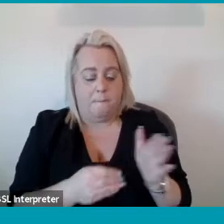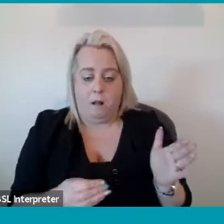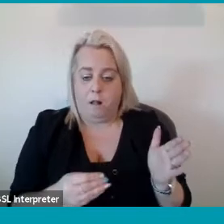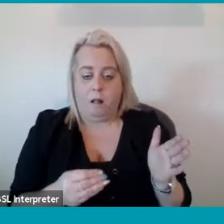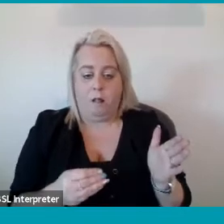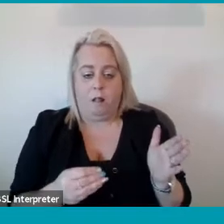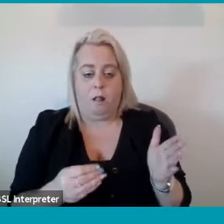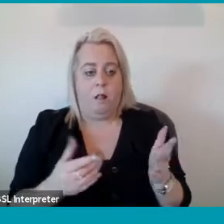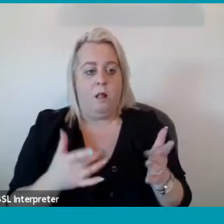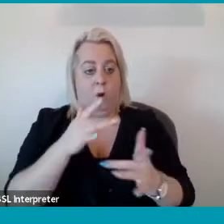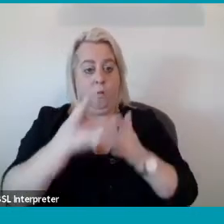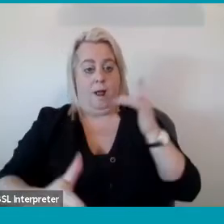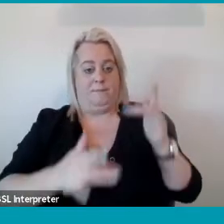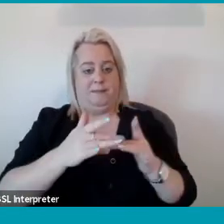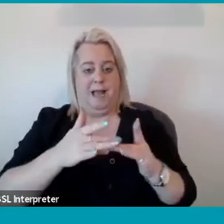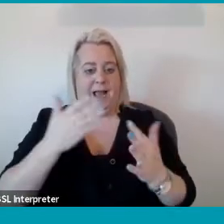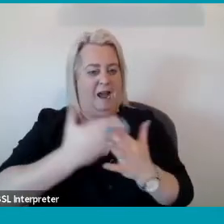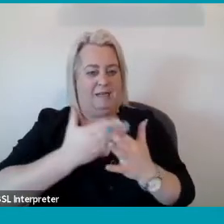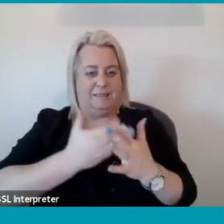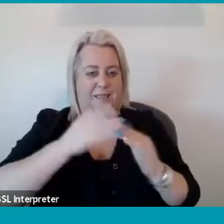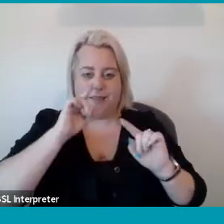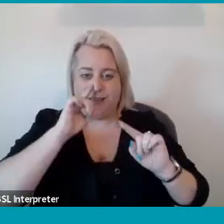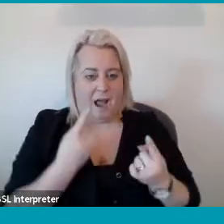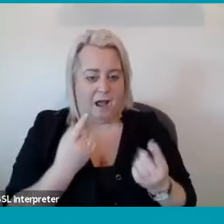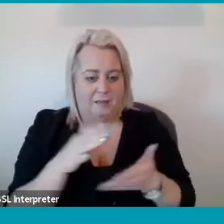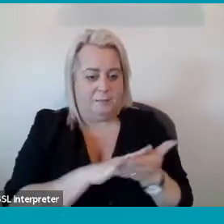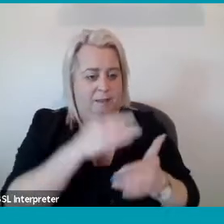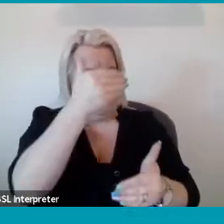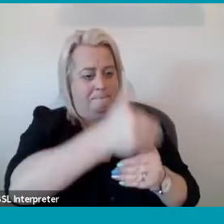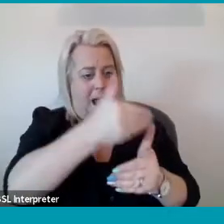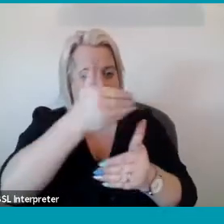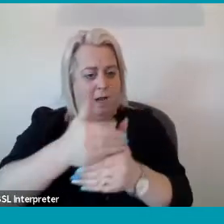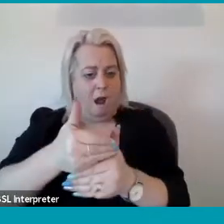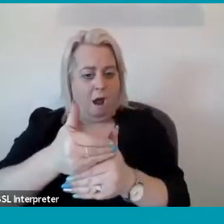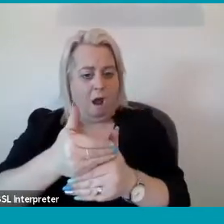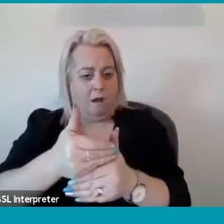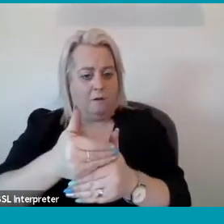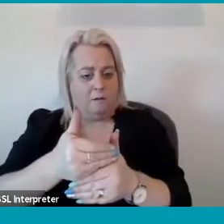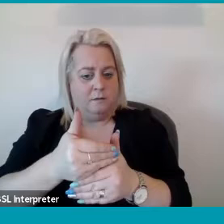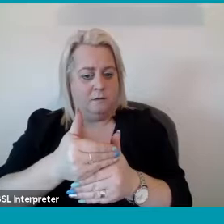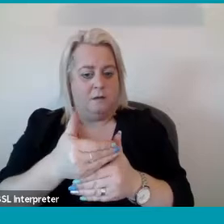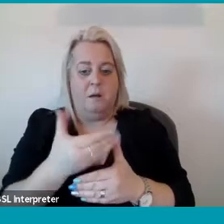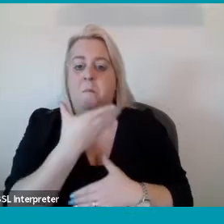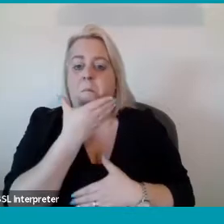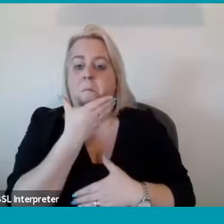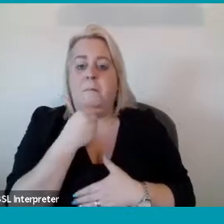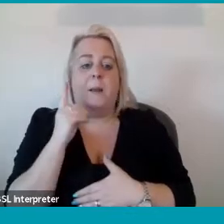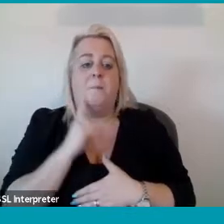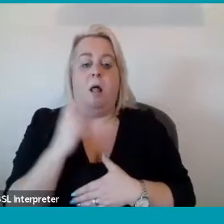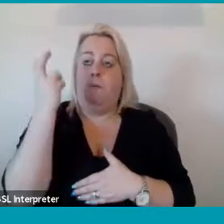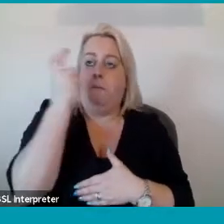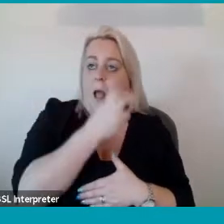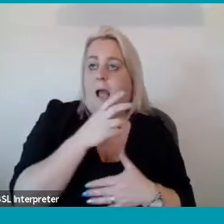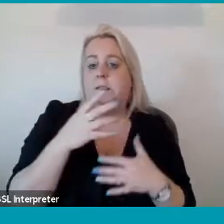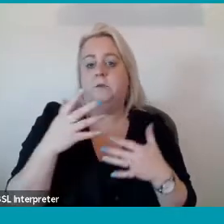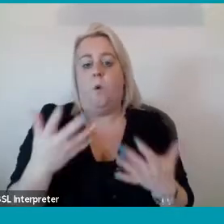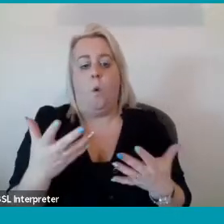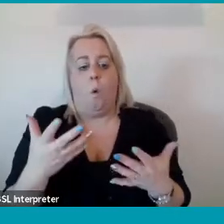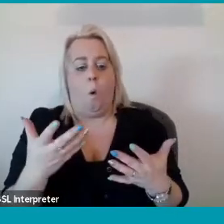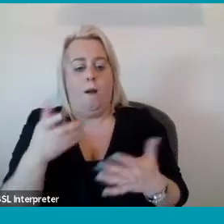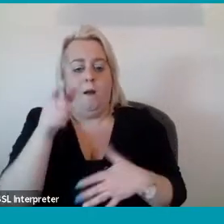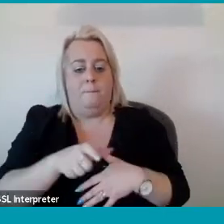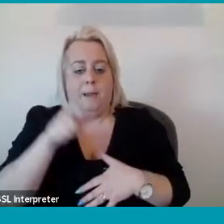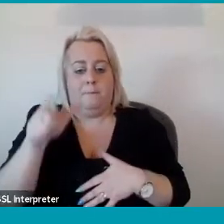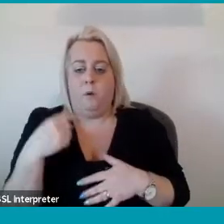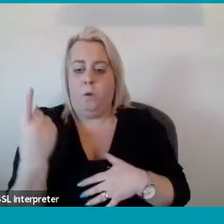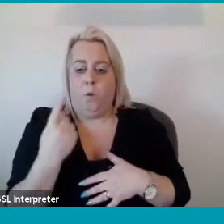inaccessible website, then that's a barrier to people perhaps with sight impairment, or someone who can't use a keyboard or